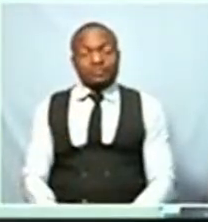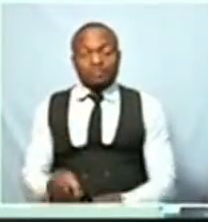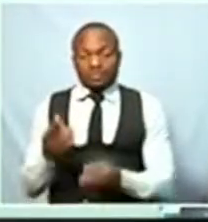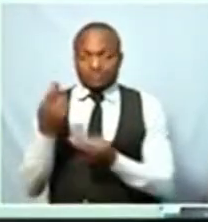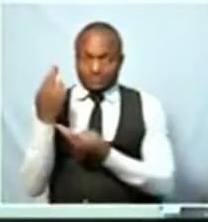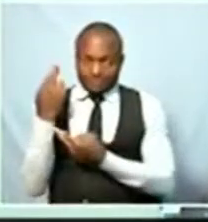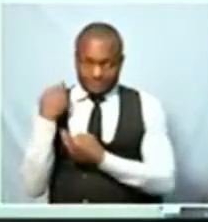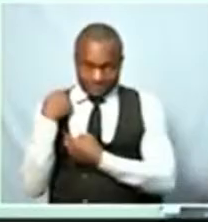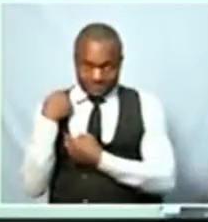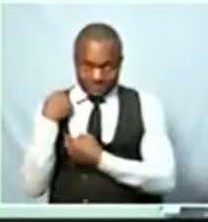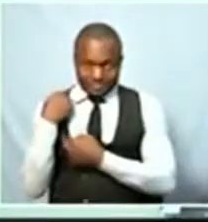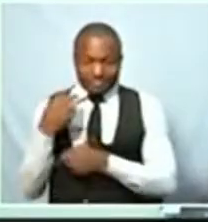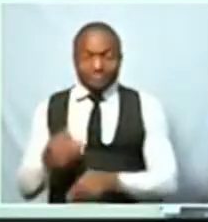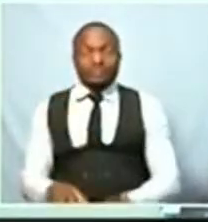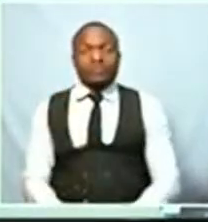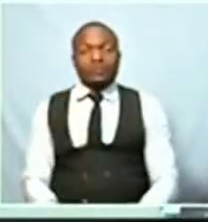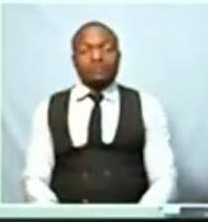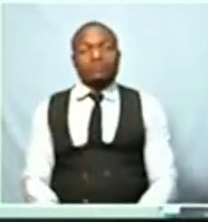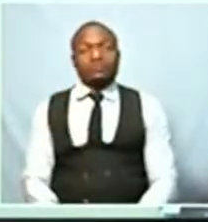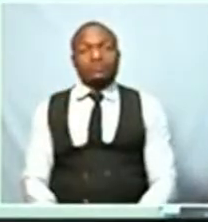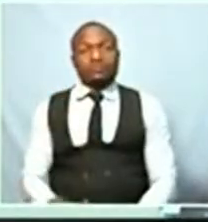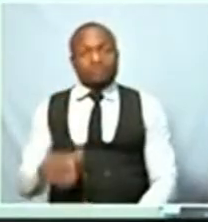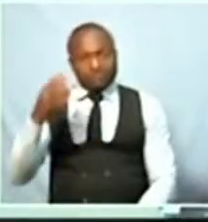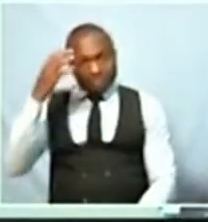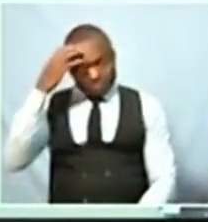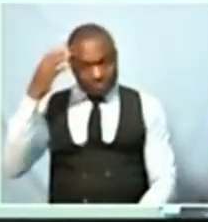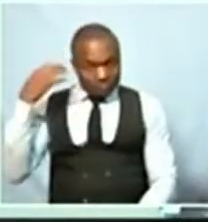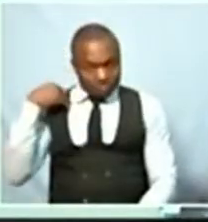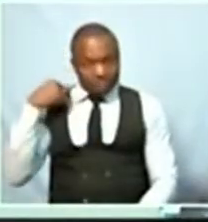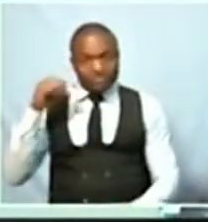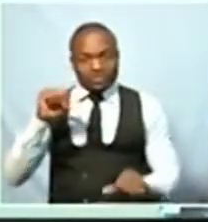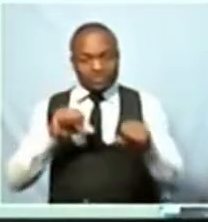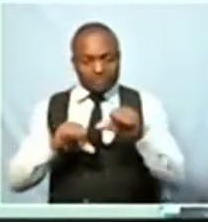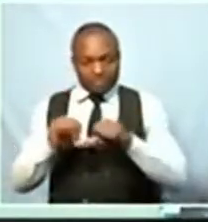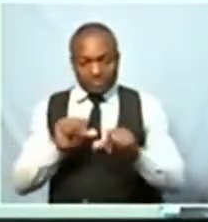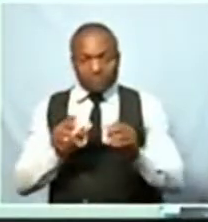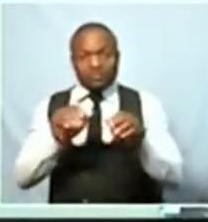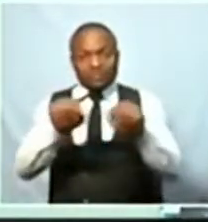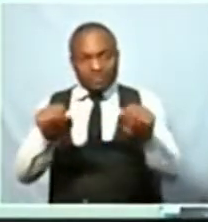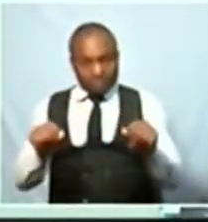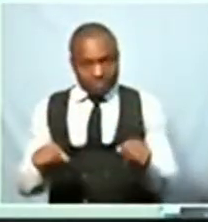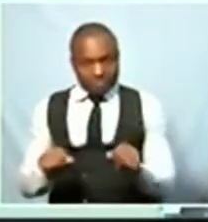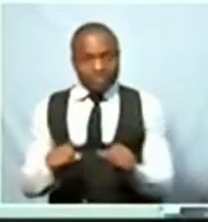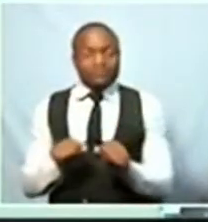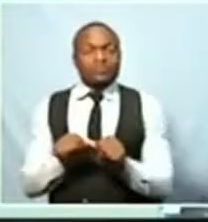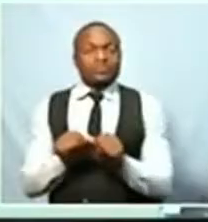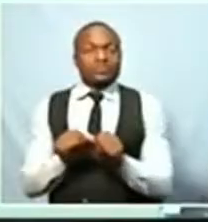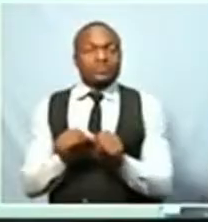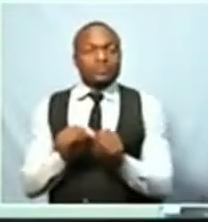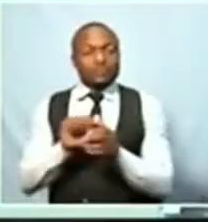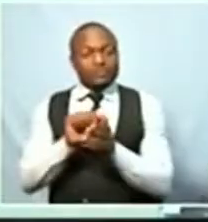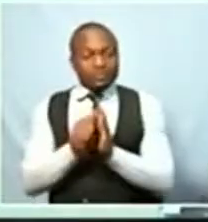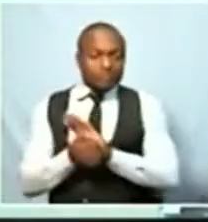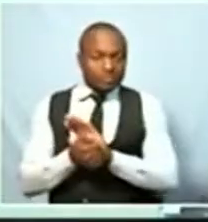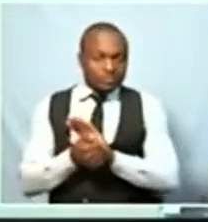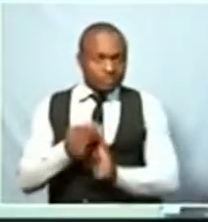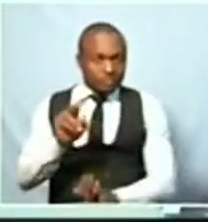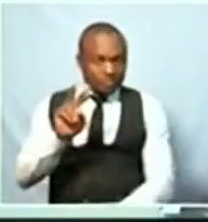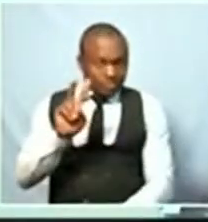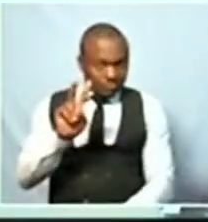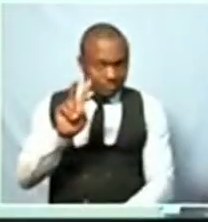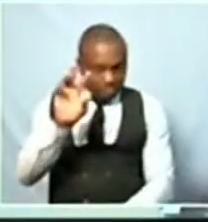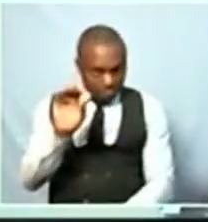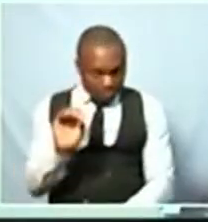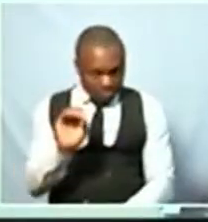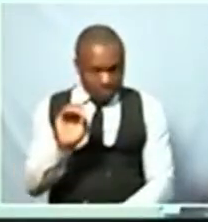of the Office of the Auditor General is anchored in Article 250 of the